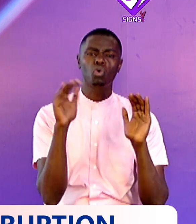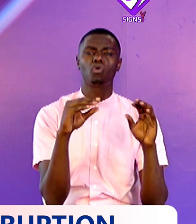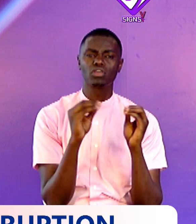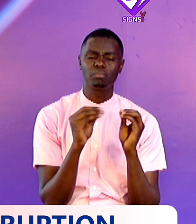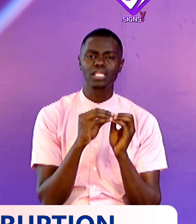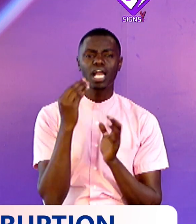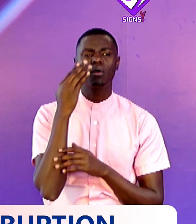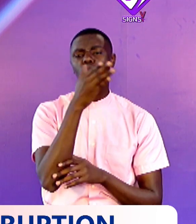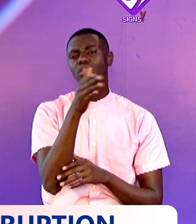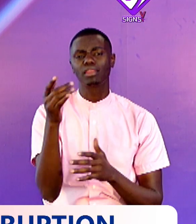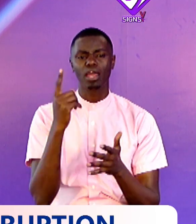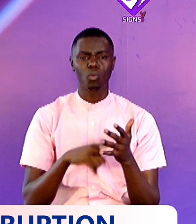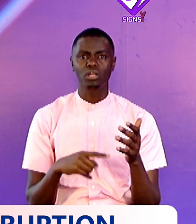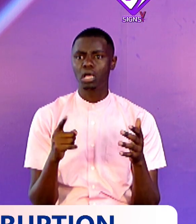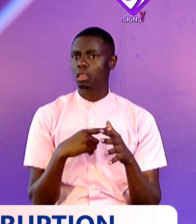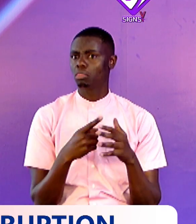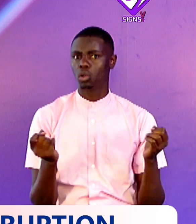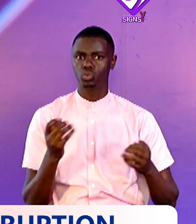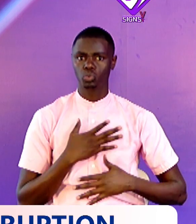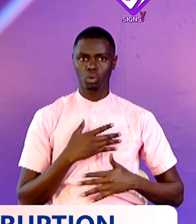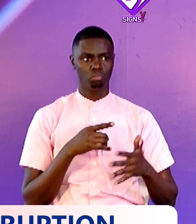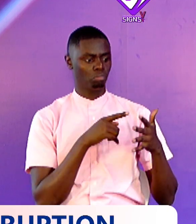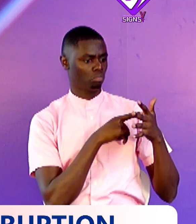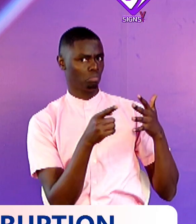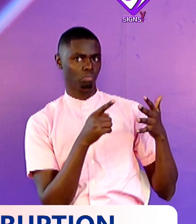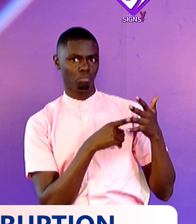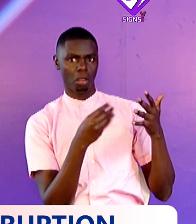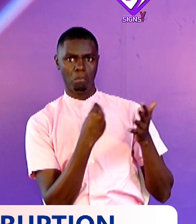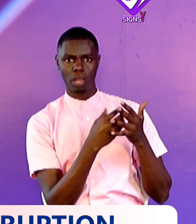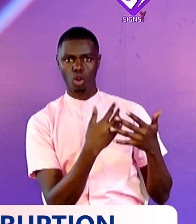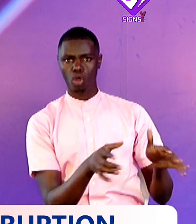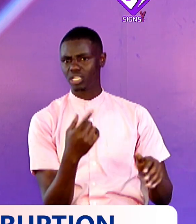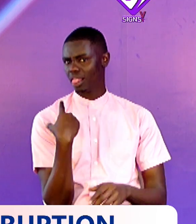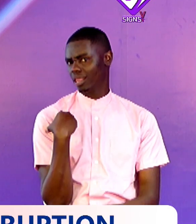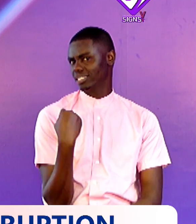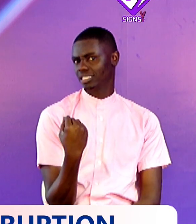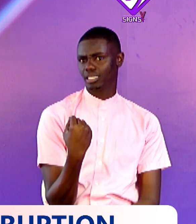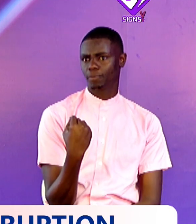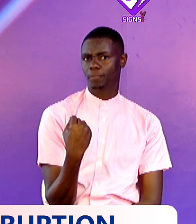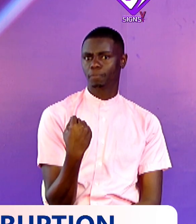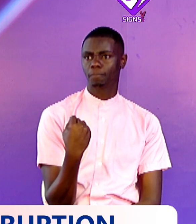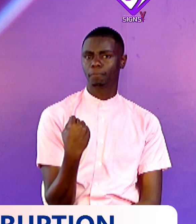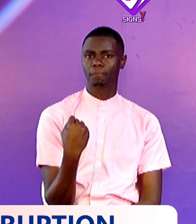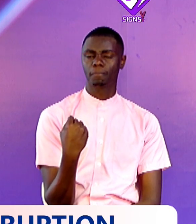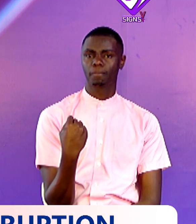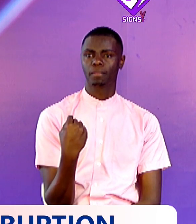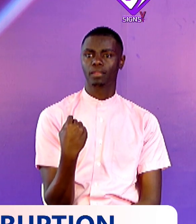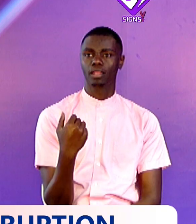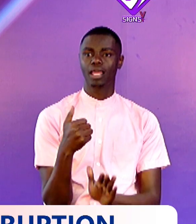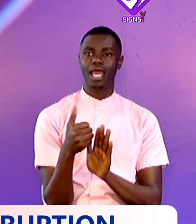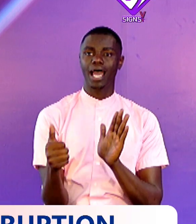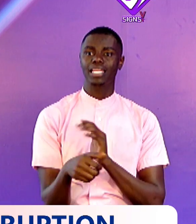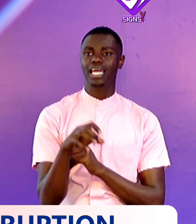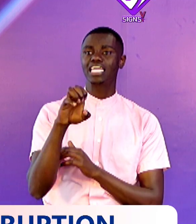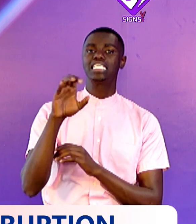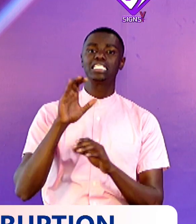don't know what is there. Wanakuja kushtukia, oh, this kind of money was lost. Juzi. Out under